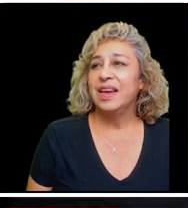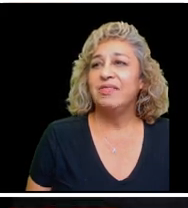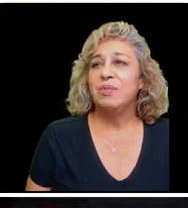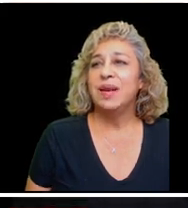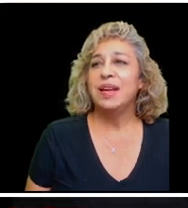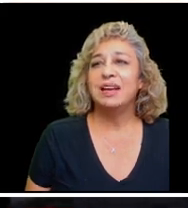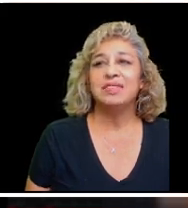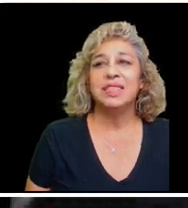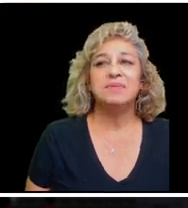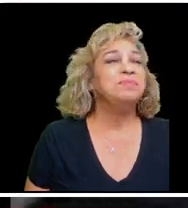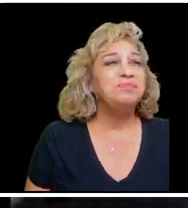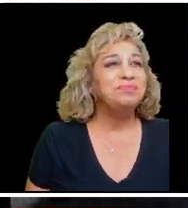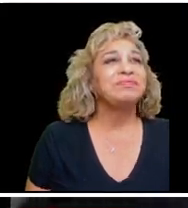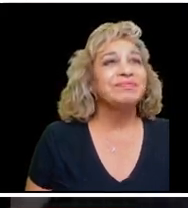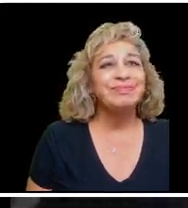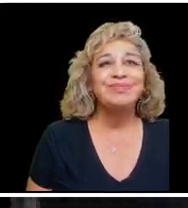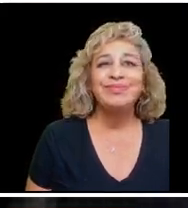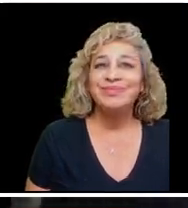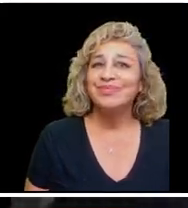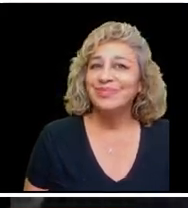everybody loves him